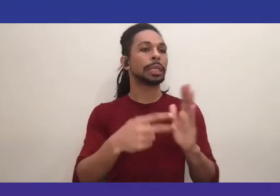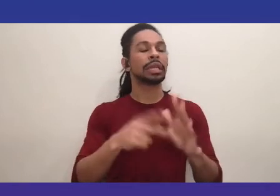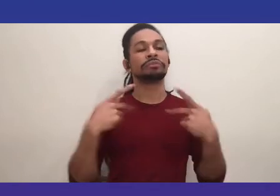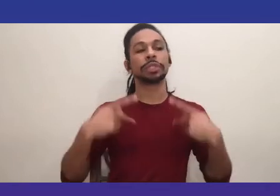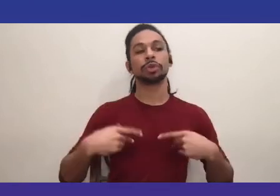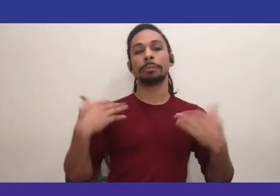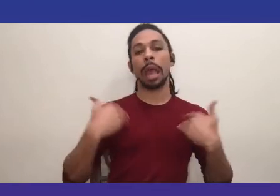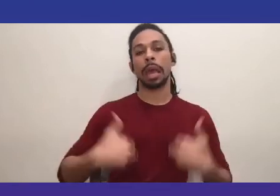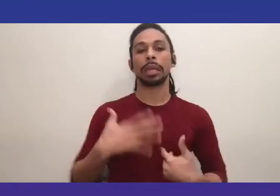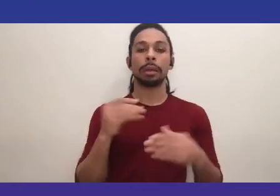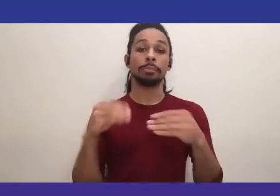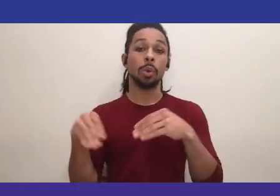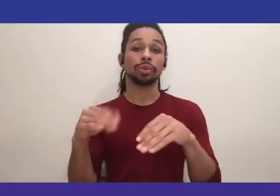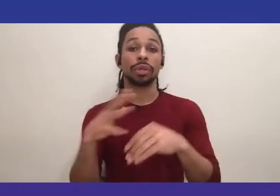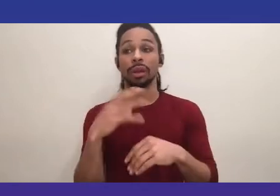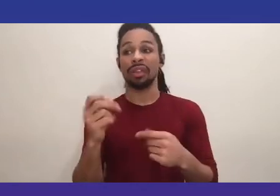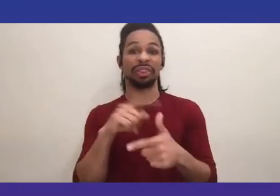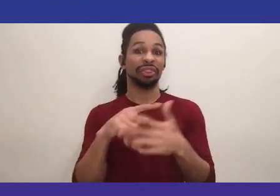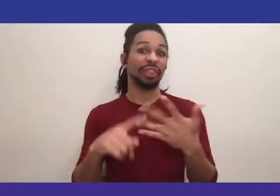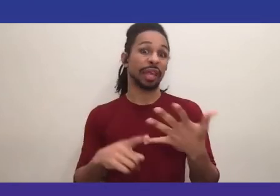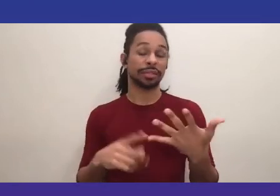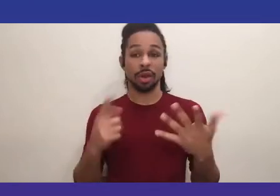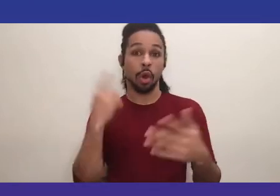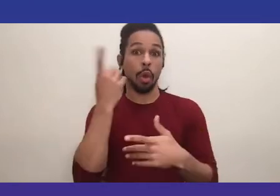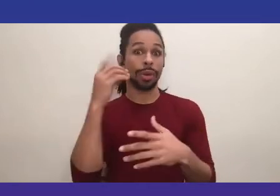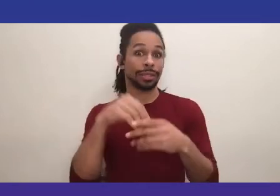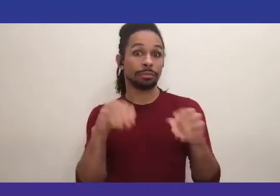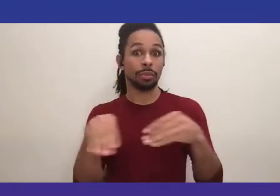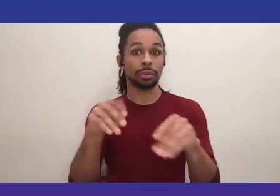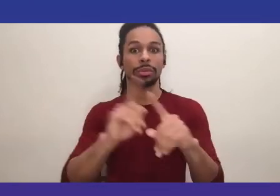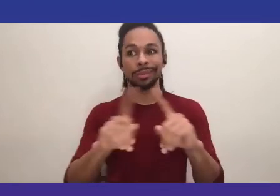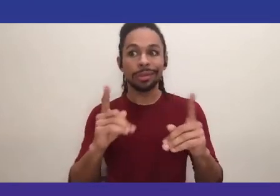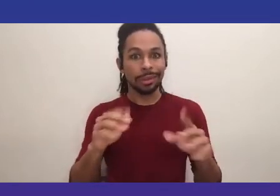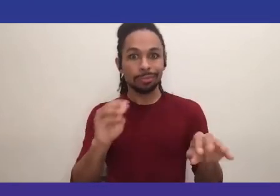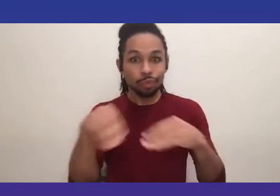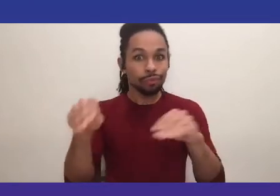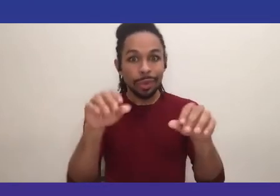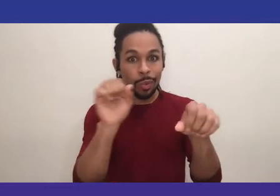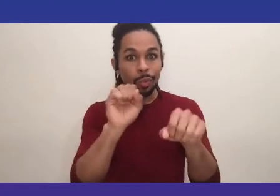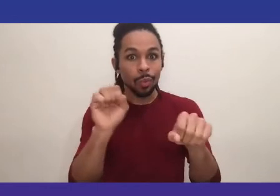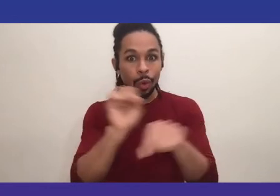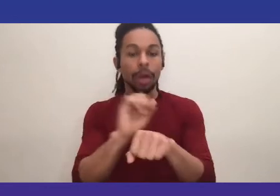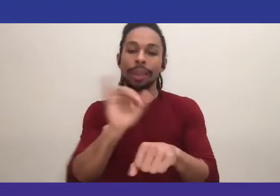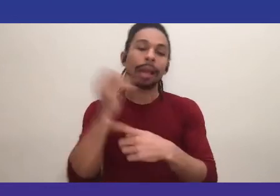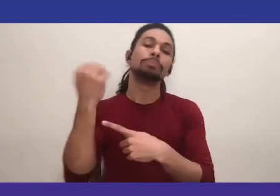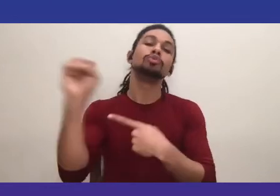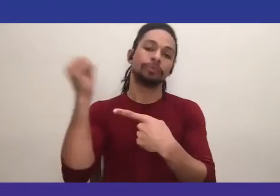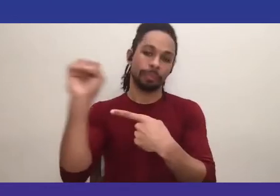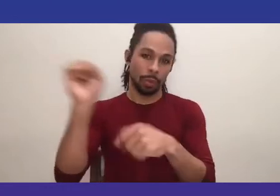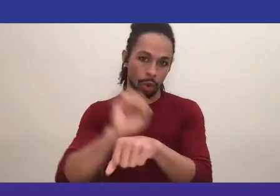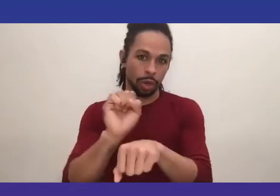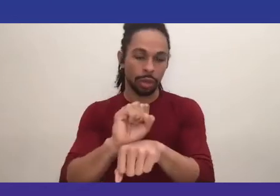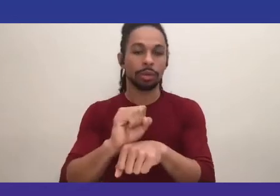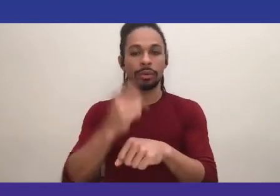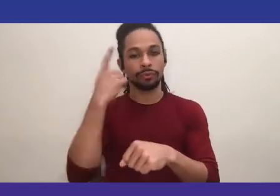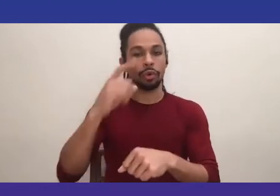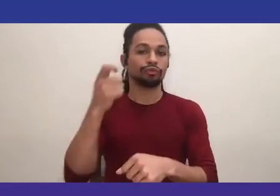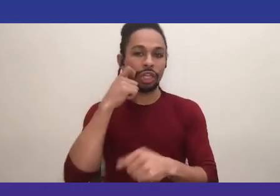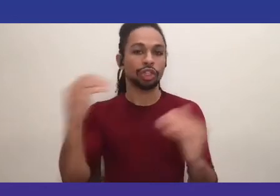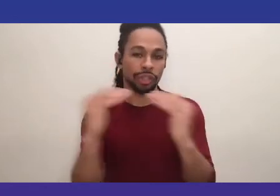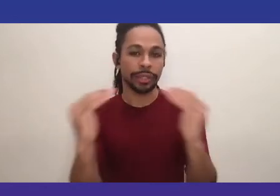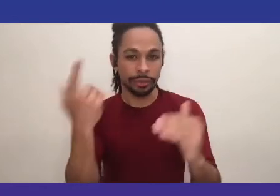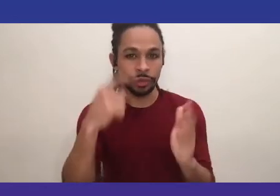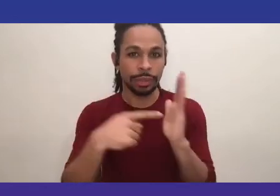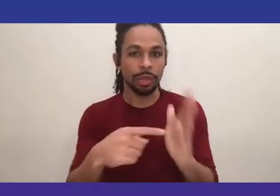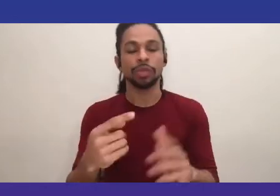that are always in motion, but also like movement work, like the movement for racial justice. And I think one of the